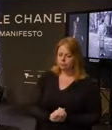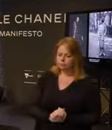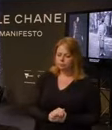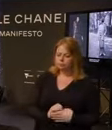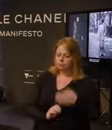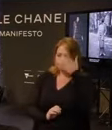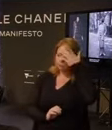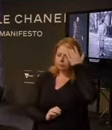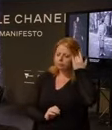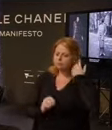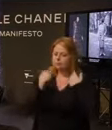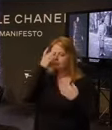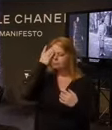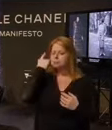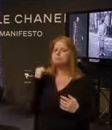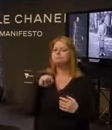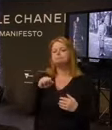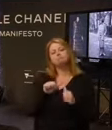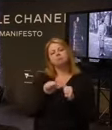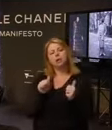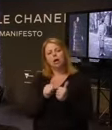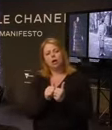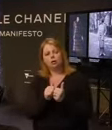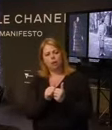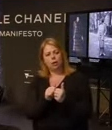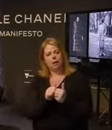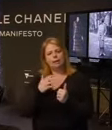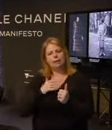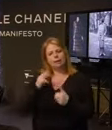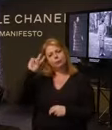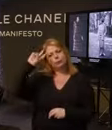really appreciate that rethinking of her